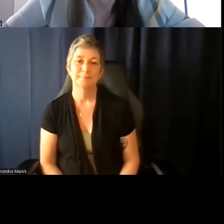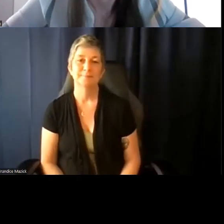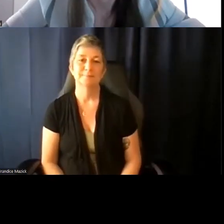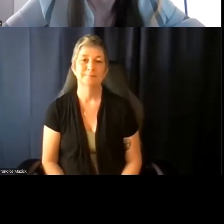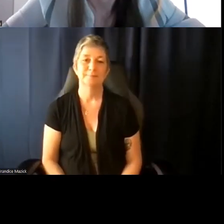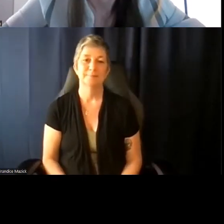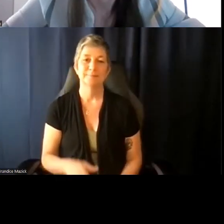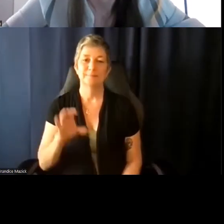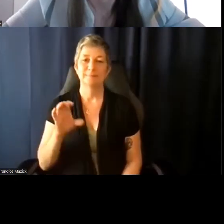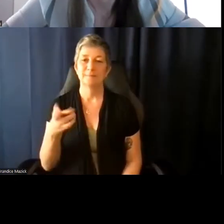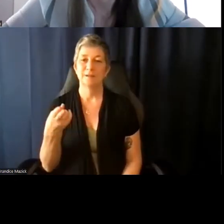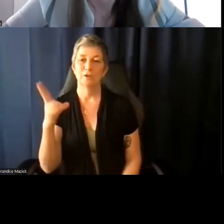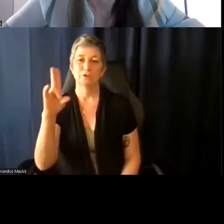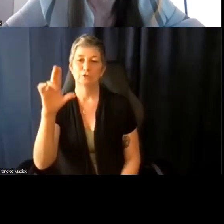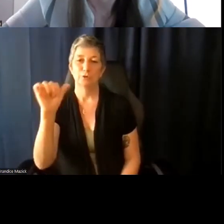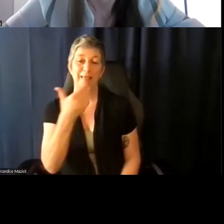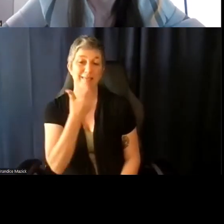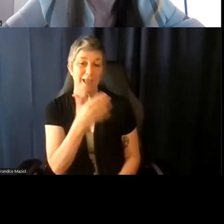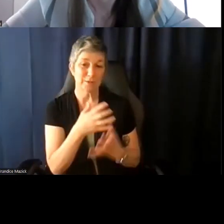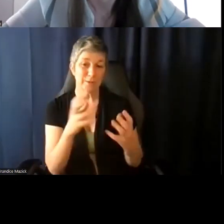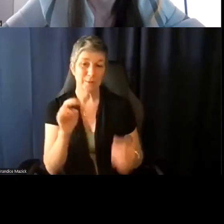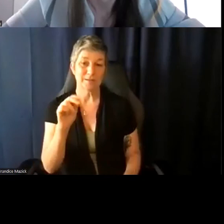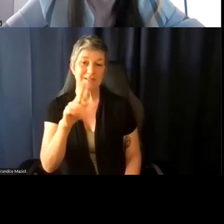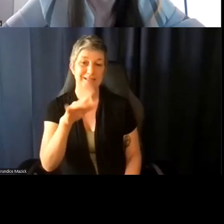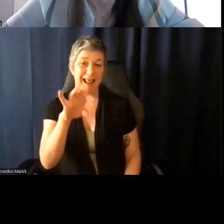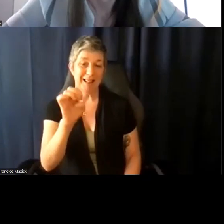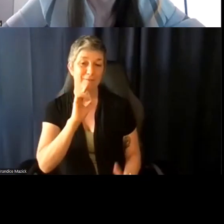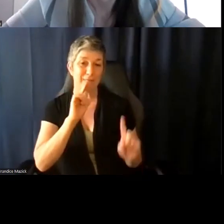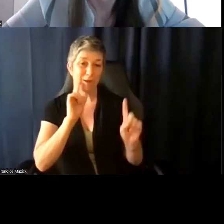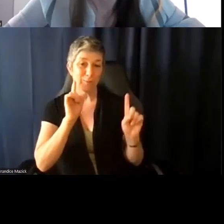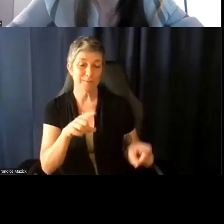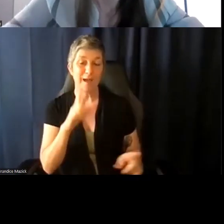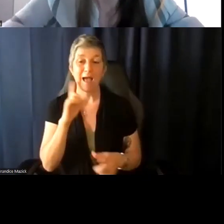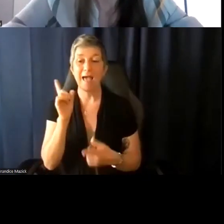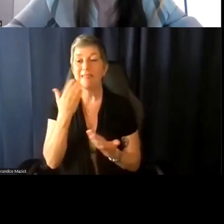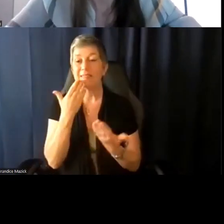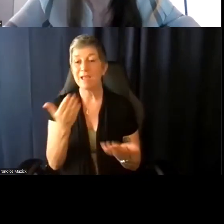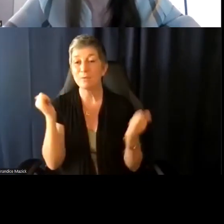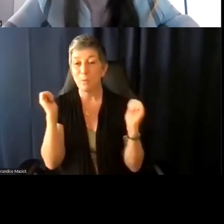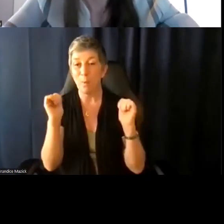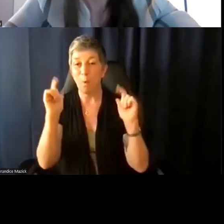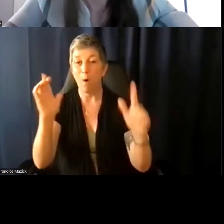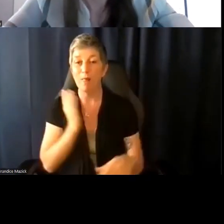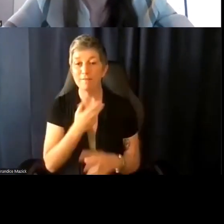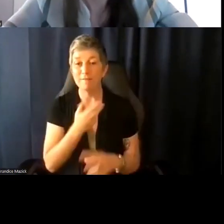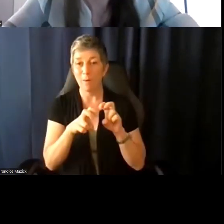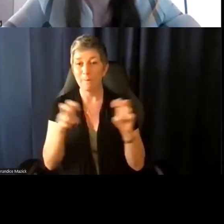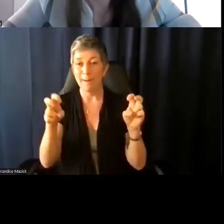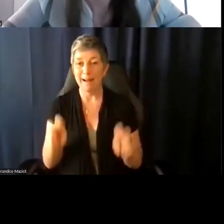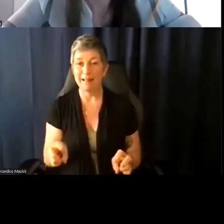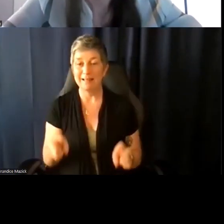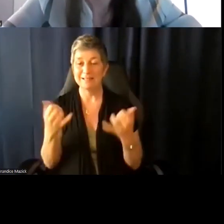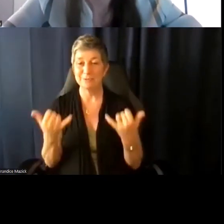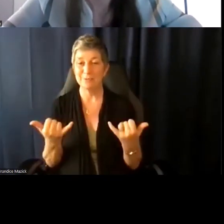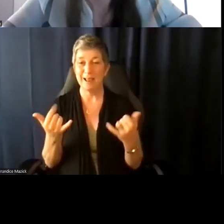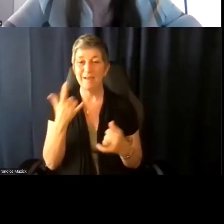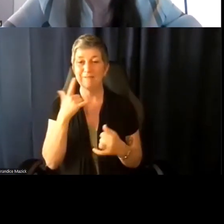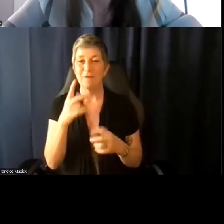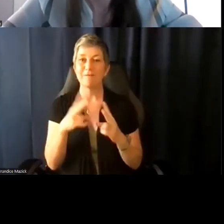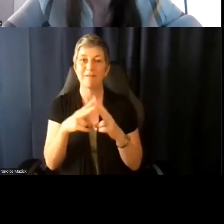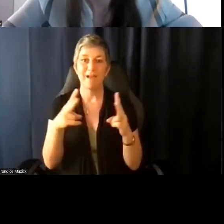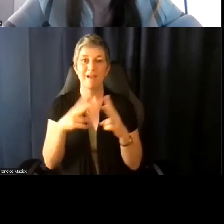Thank you so much, Natalie, for that response. And thank you to all of our panelists today for a very